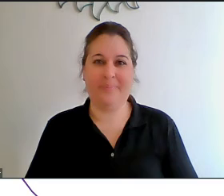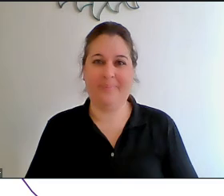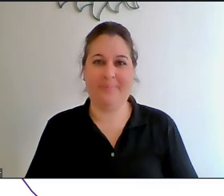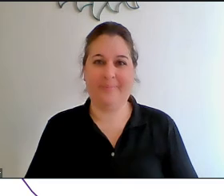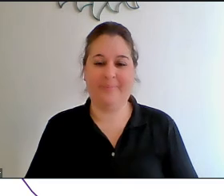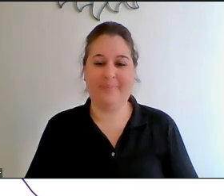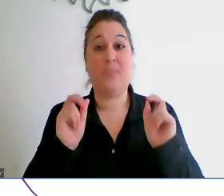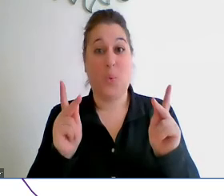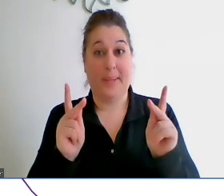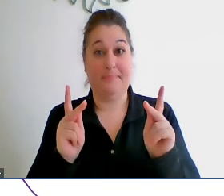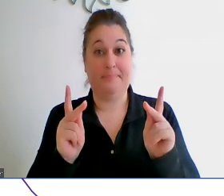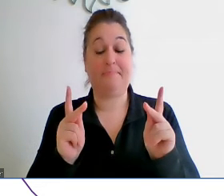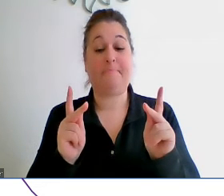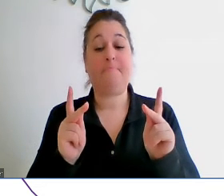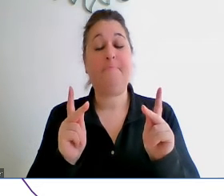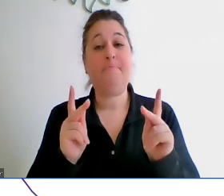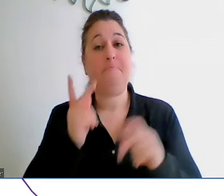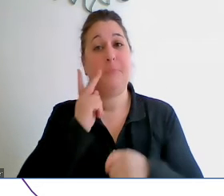do it.